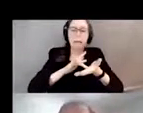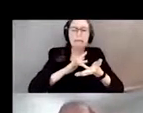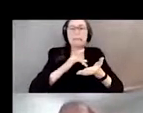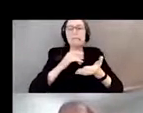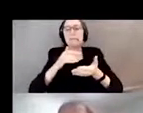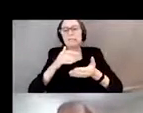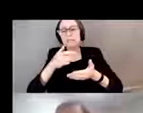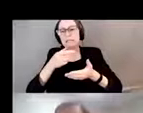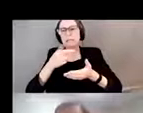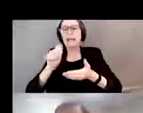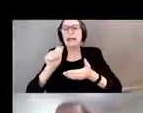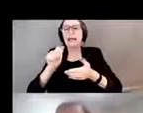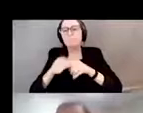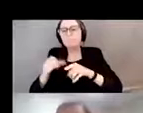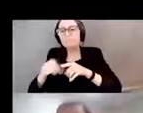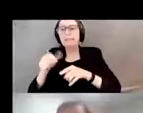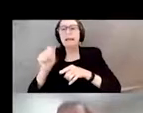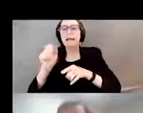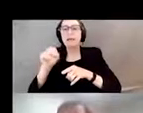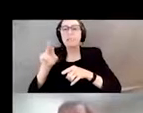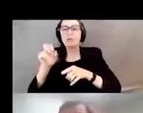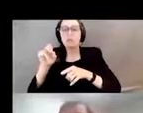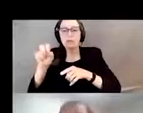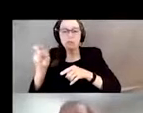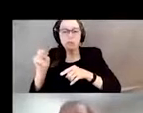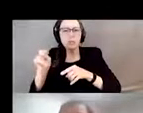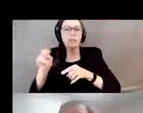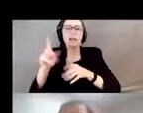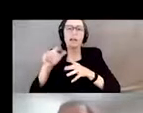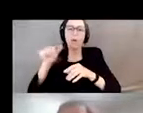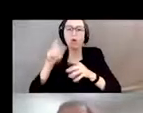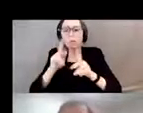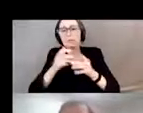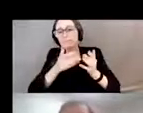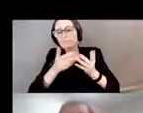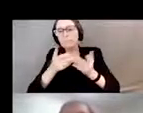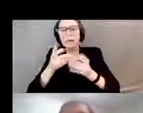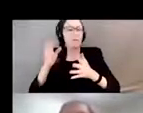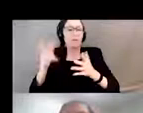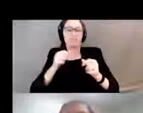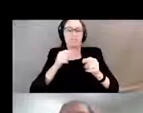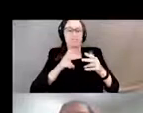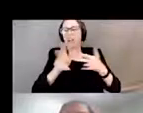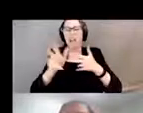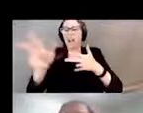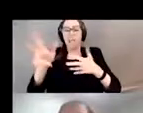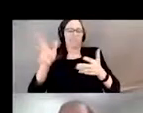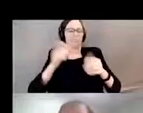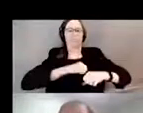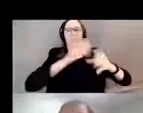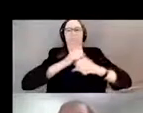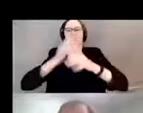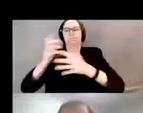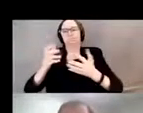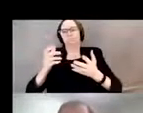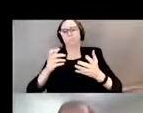ammunition, occasional reinforcements coming in, and they're being destroyed while they're in this column. usually what would